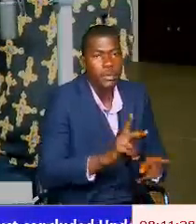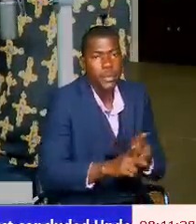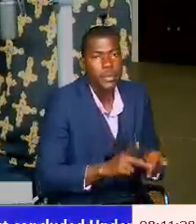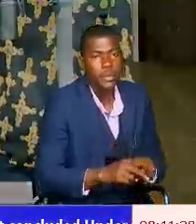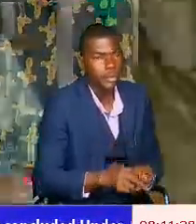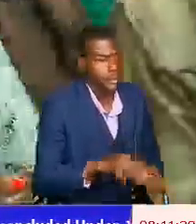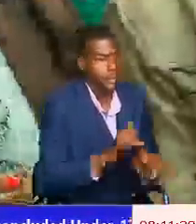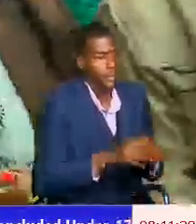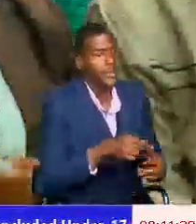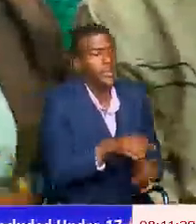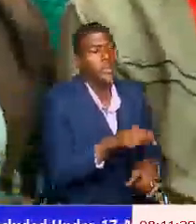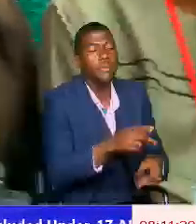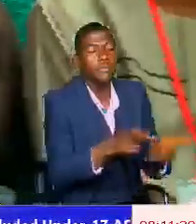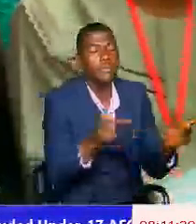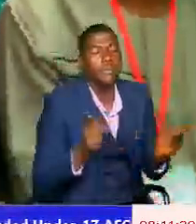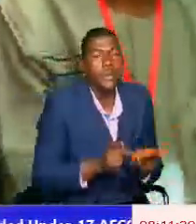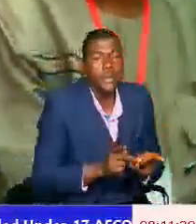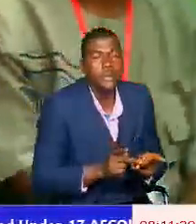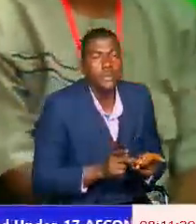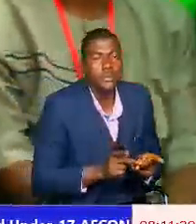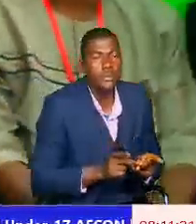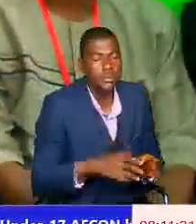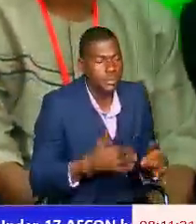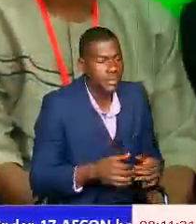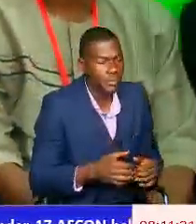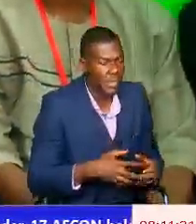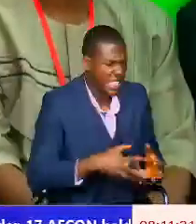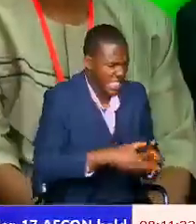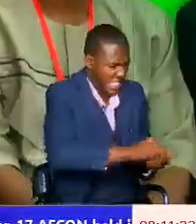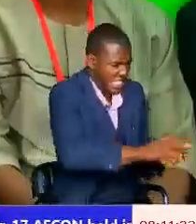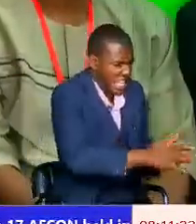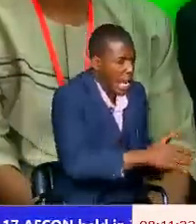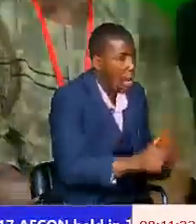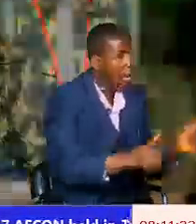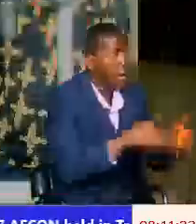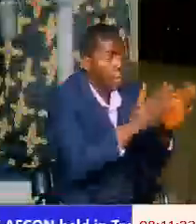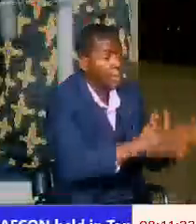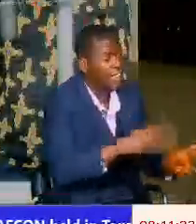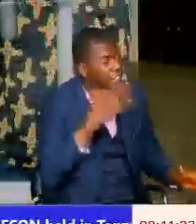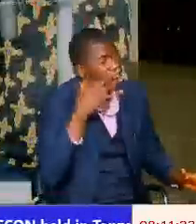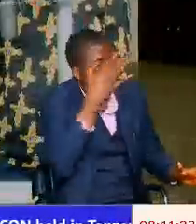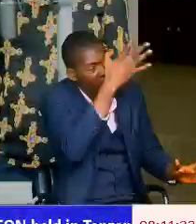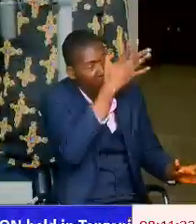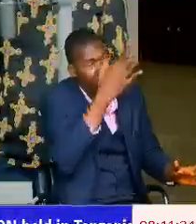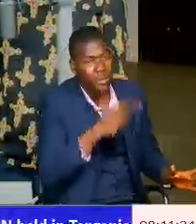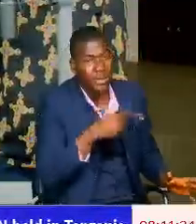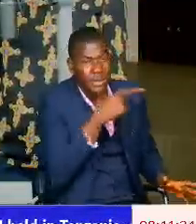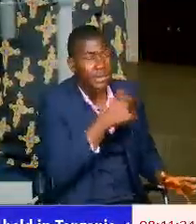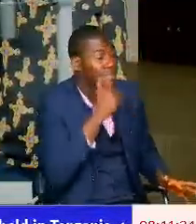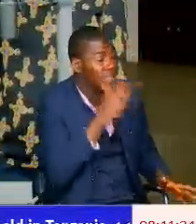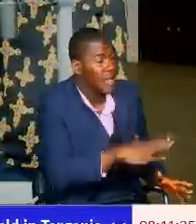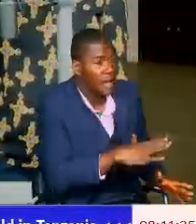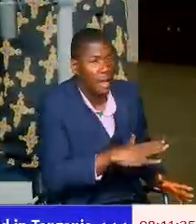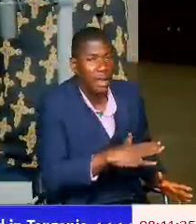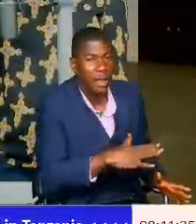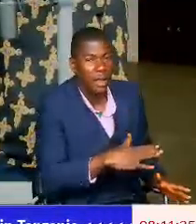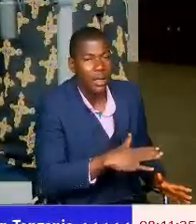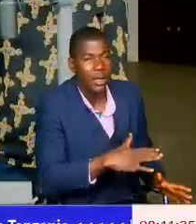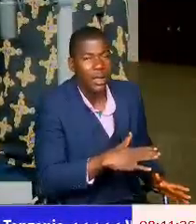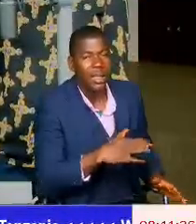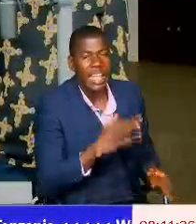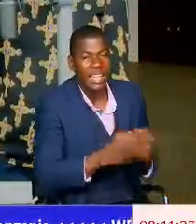MBTE. Person will not destroy another person future. This is a lady. If you